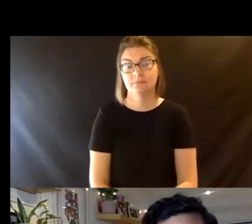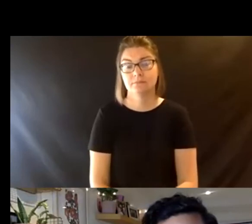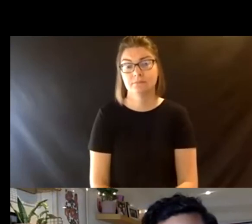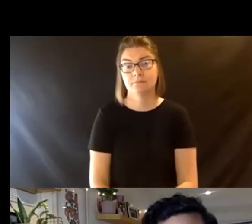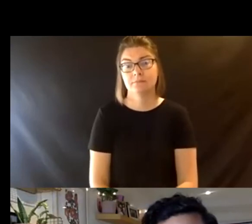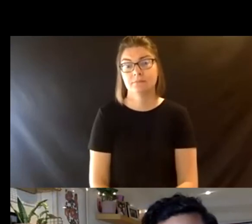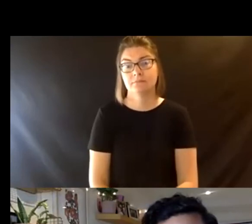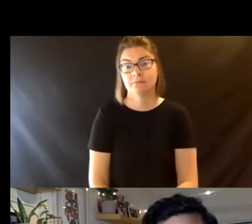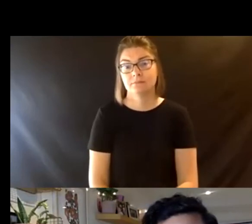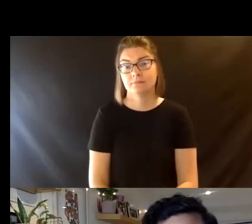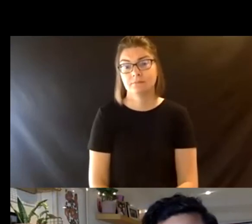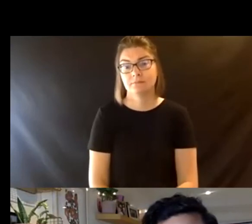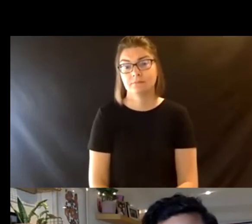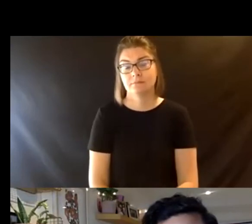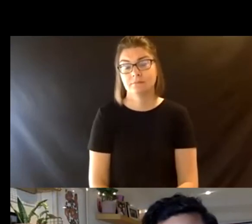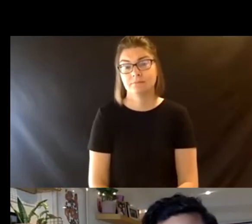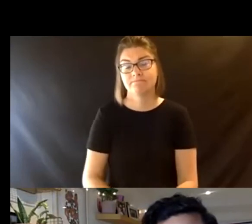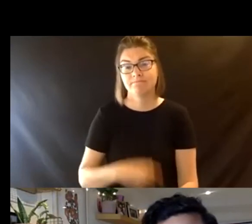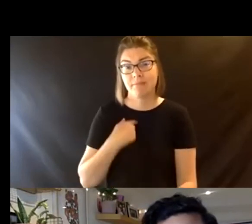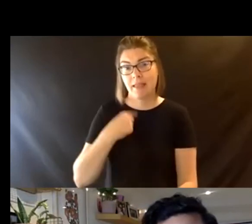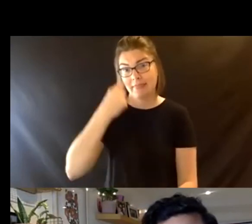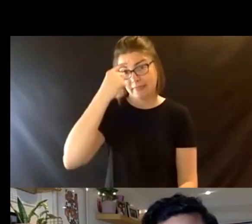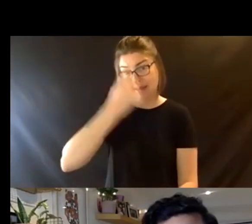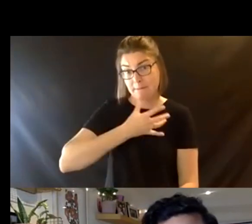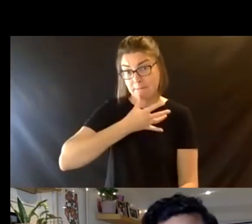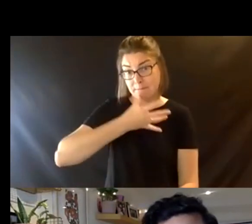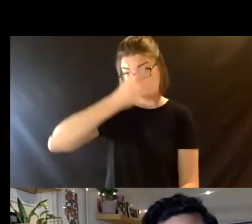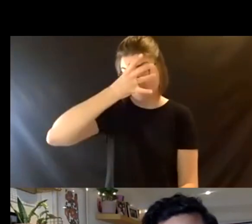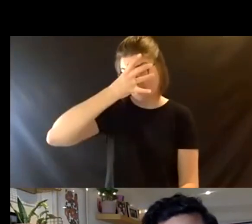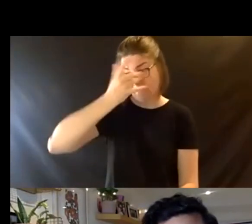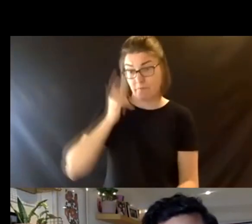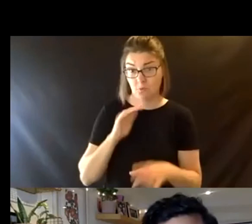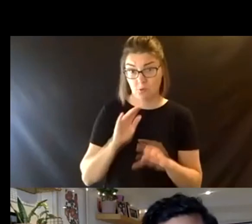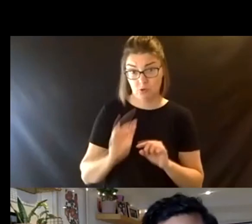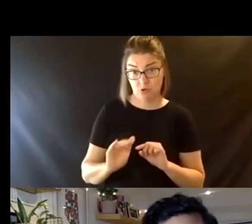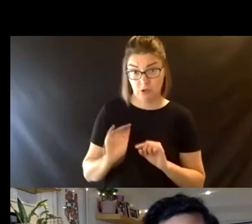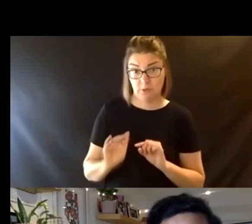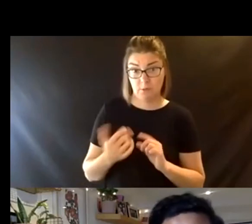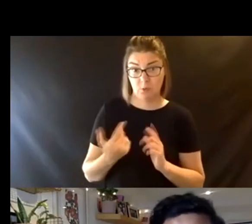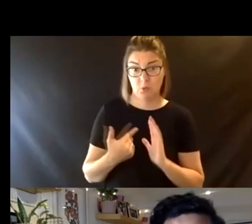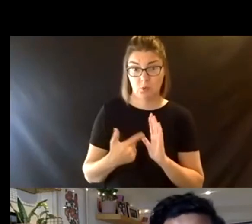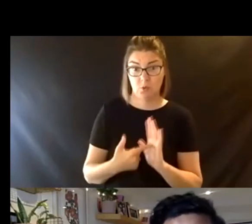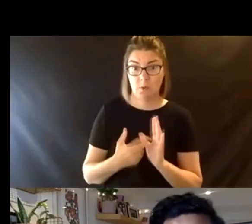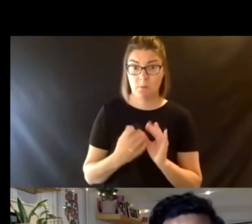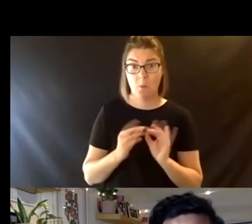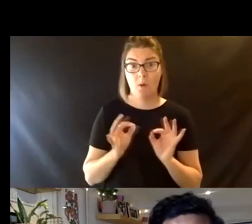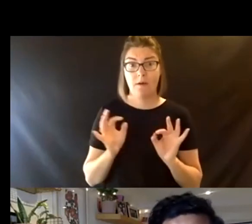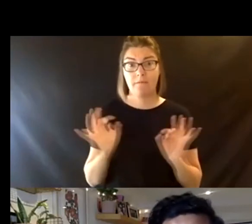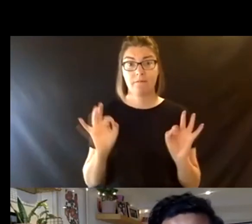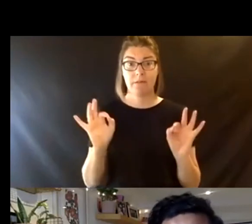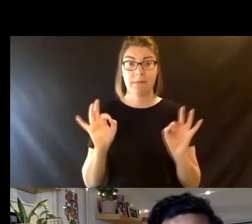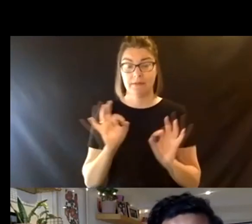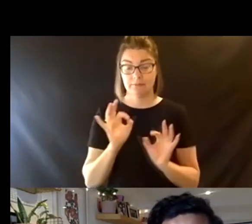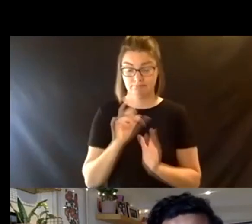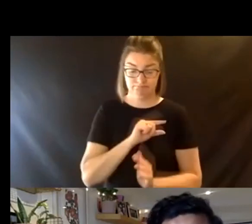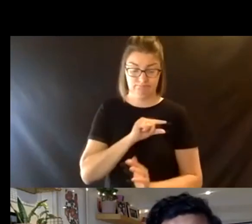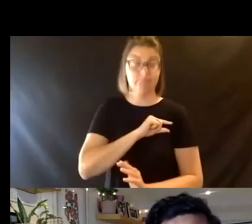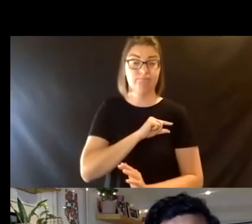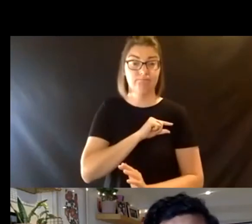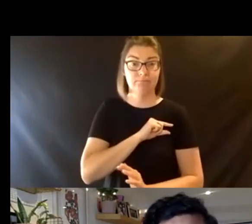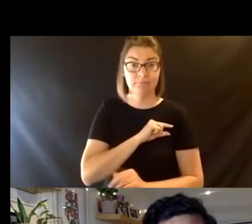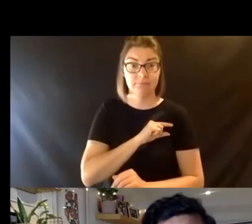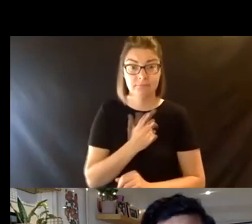being a parent of a child who's maybe exhibiting some of these more feminine qualities is